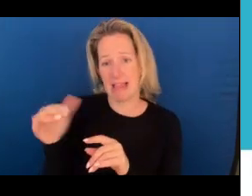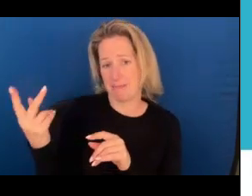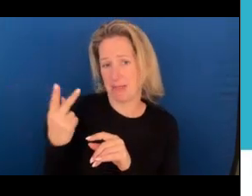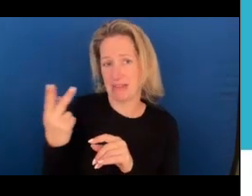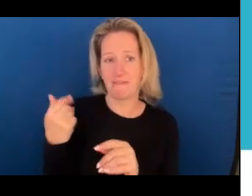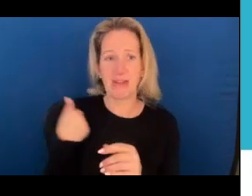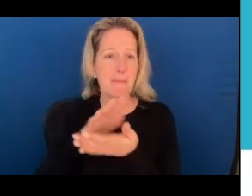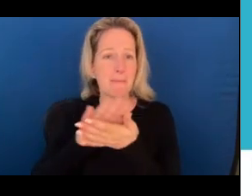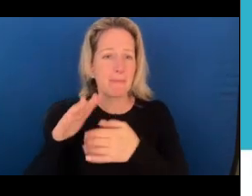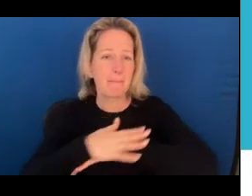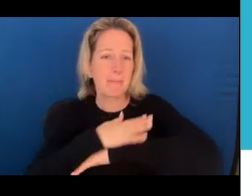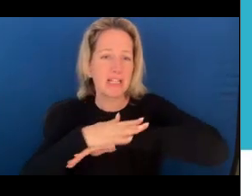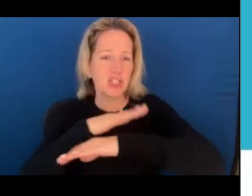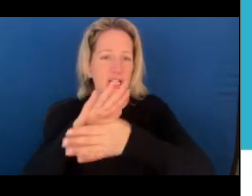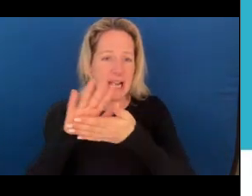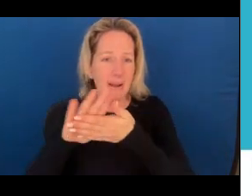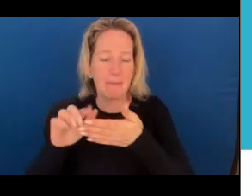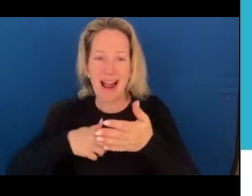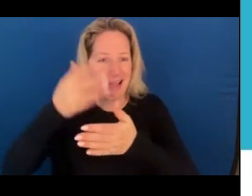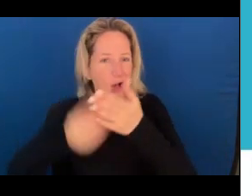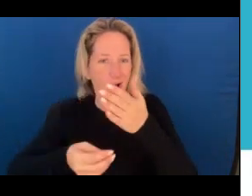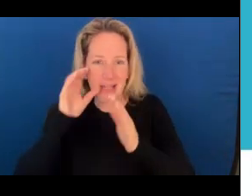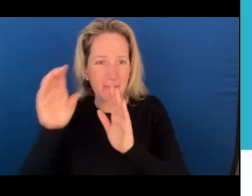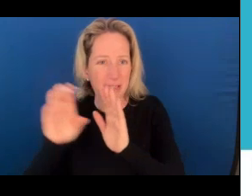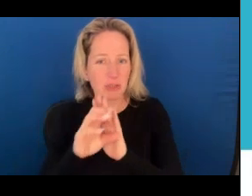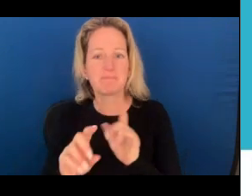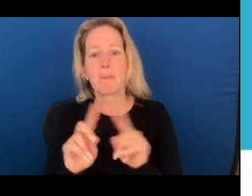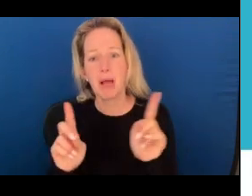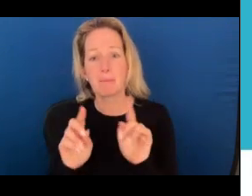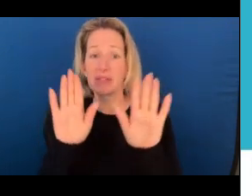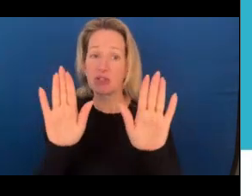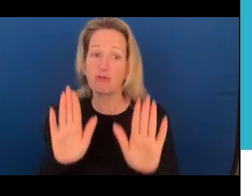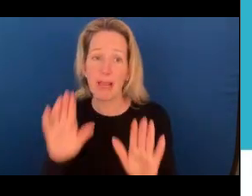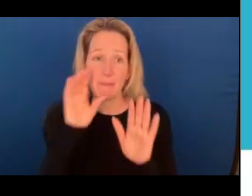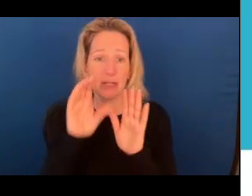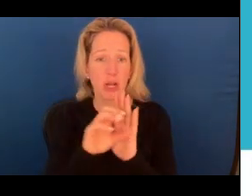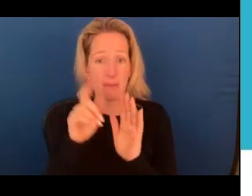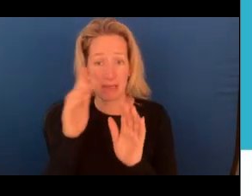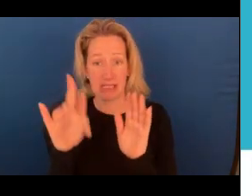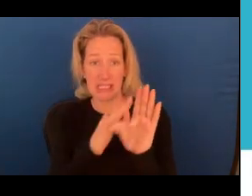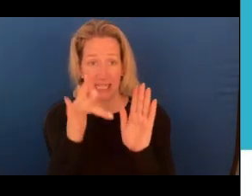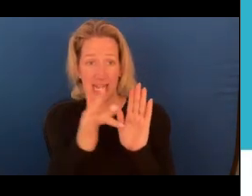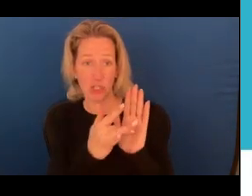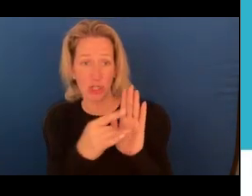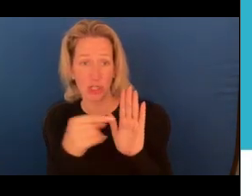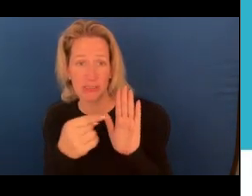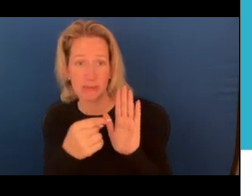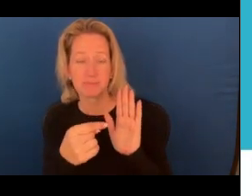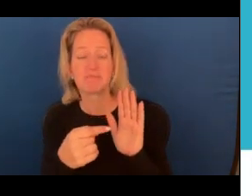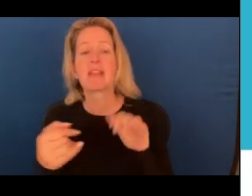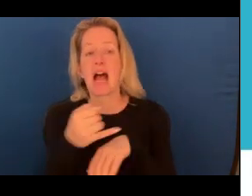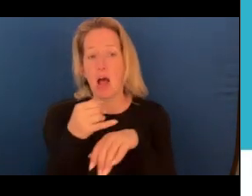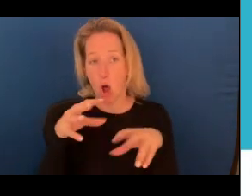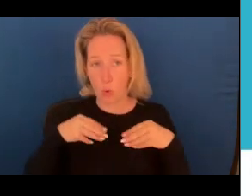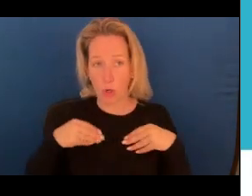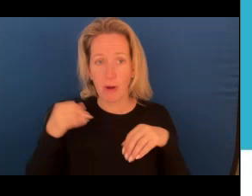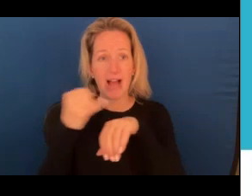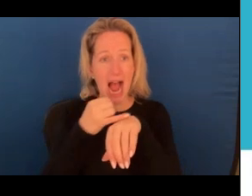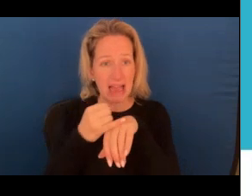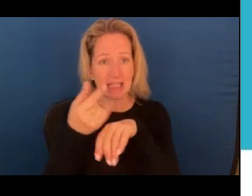center on the left, that is the owner of a Islands Grill and Cafe. She's